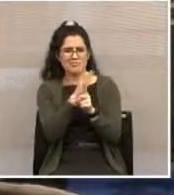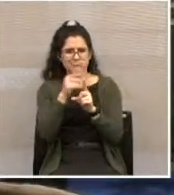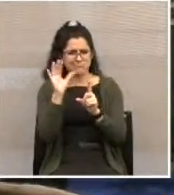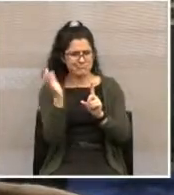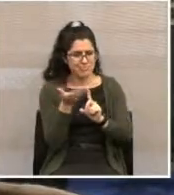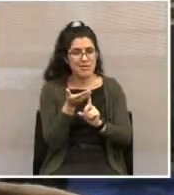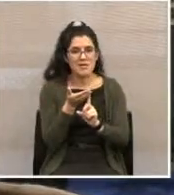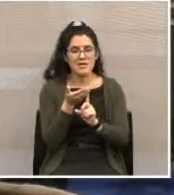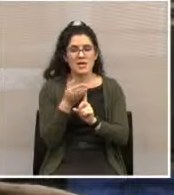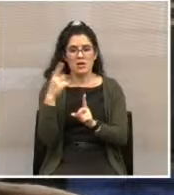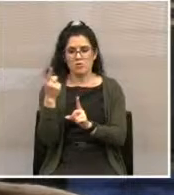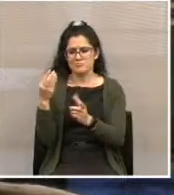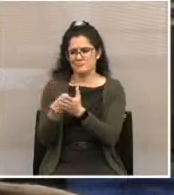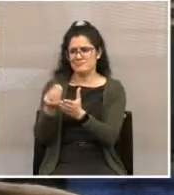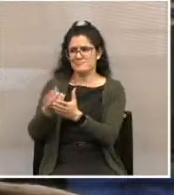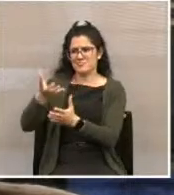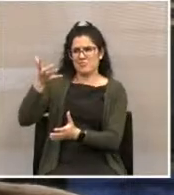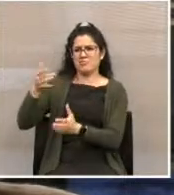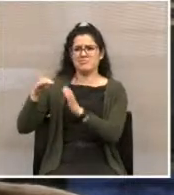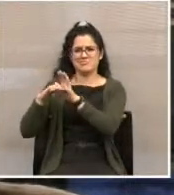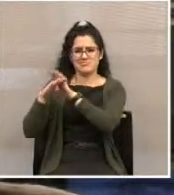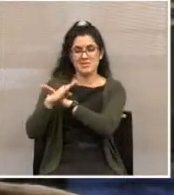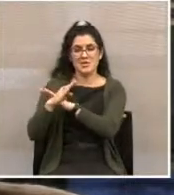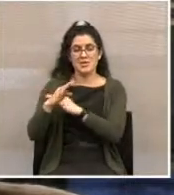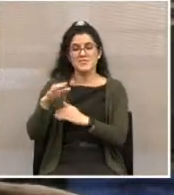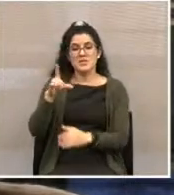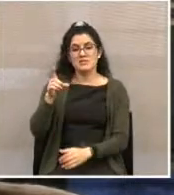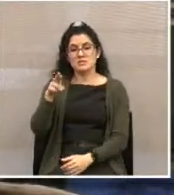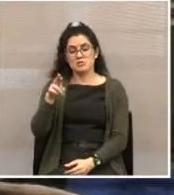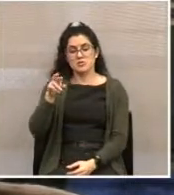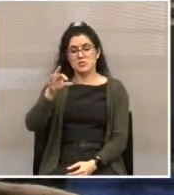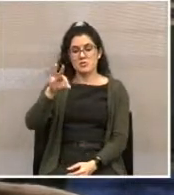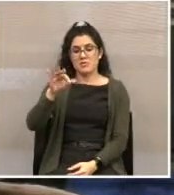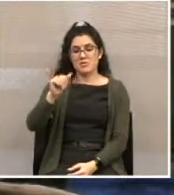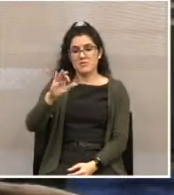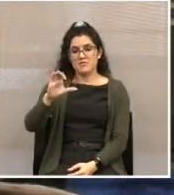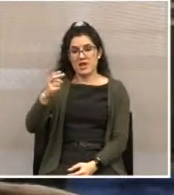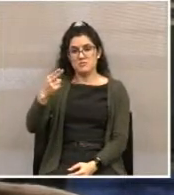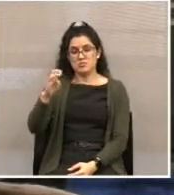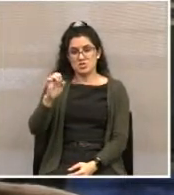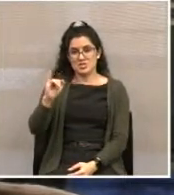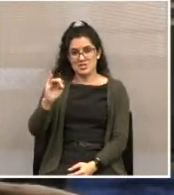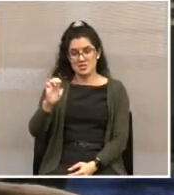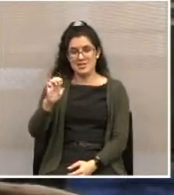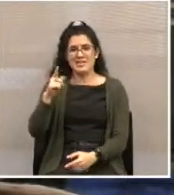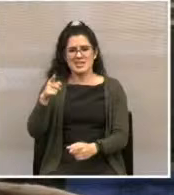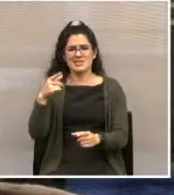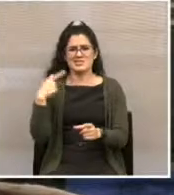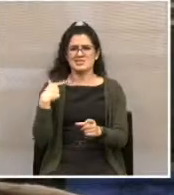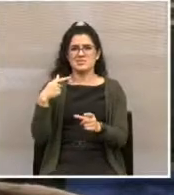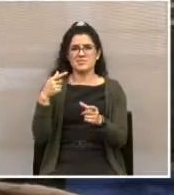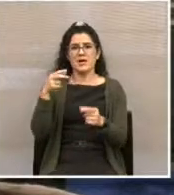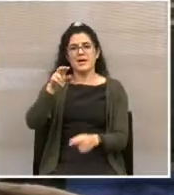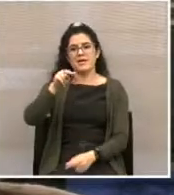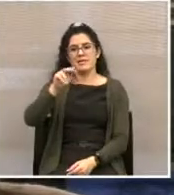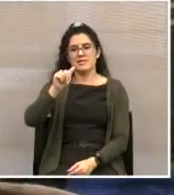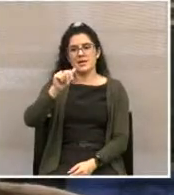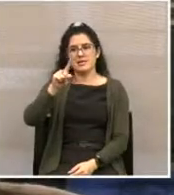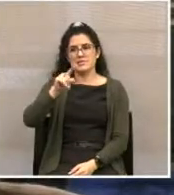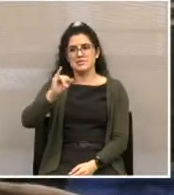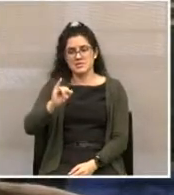Fauci and the Democratic establishment. Dr. Fauci is a Nazi. The 2020 election was stolen by the